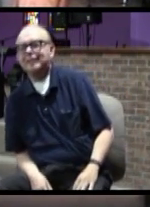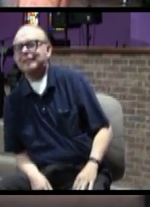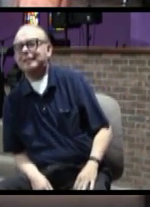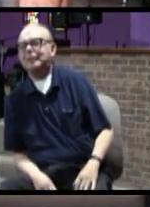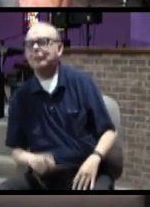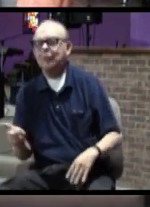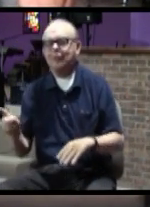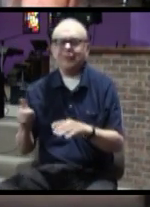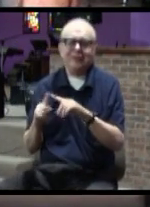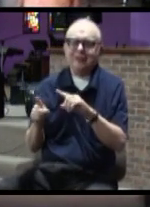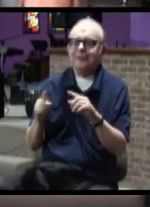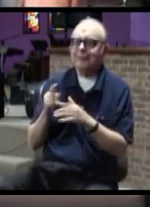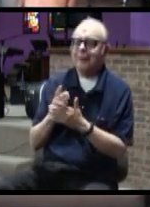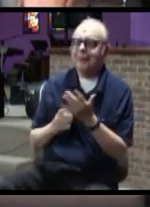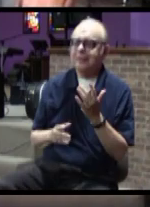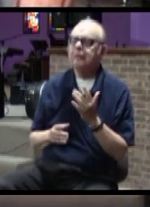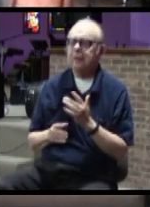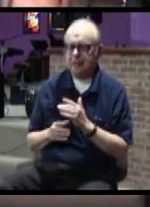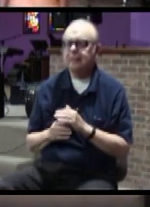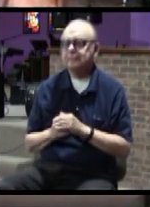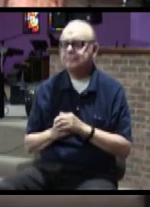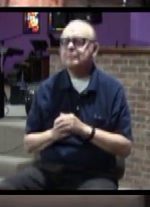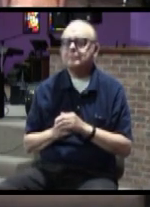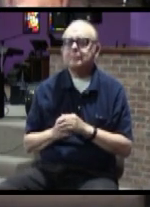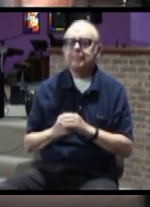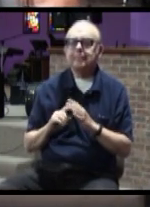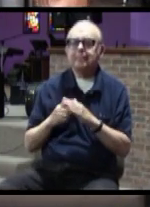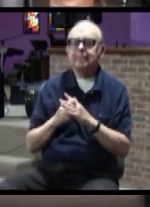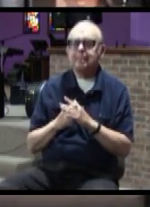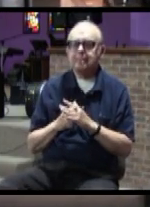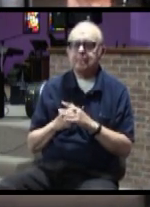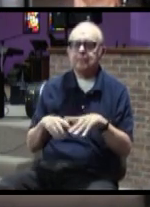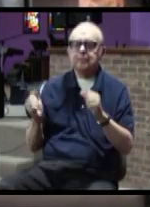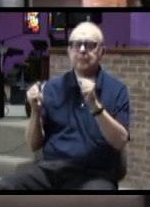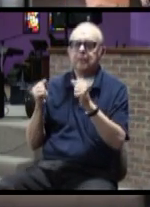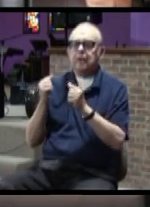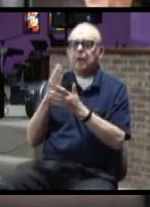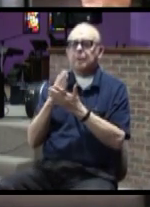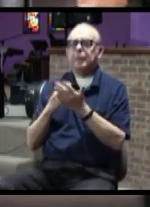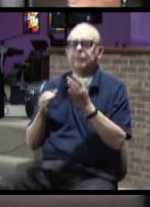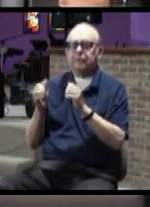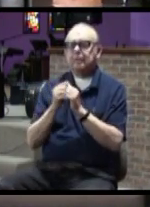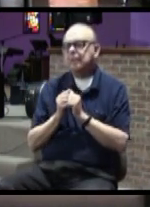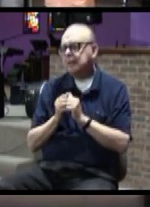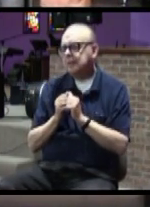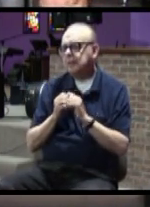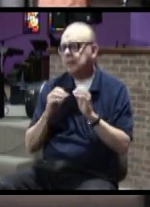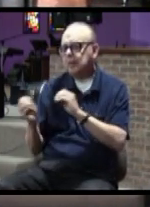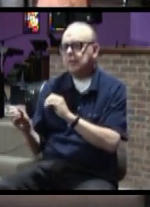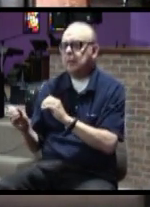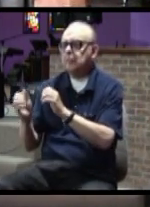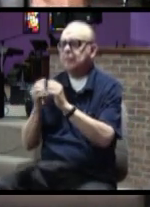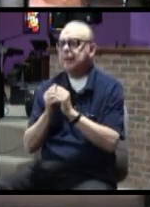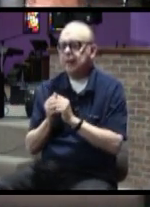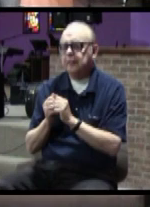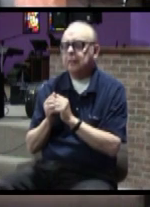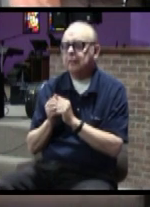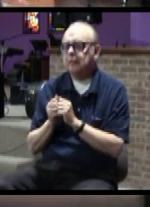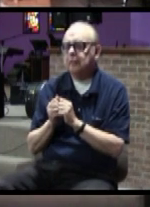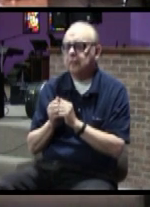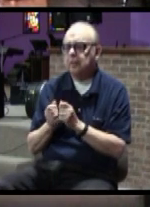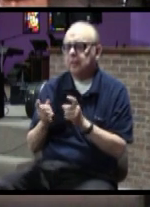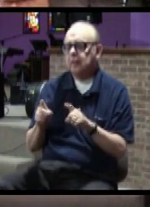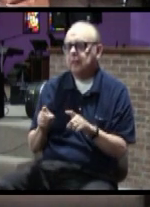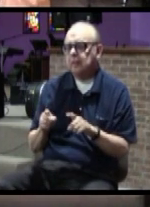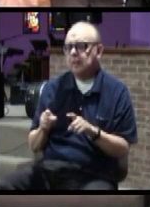part? One of the bear parts? But when you begin to start taking the pieces together and putting them